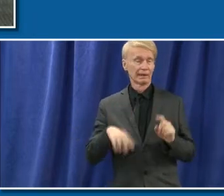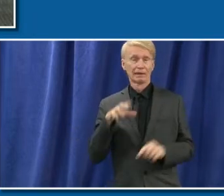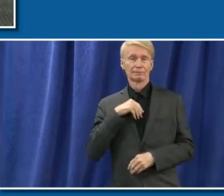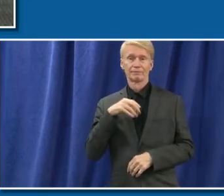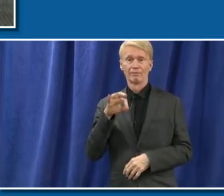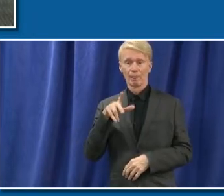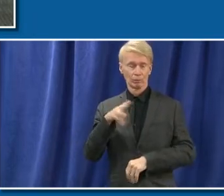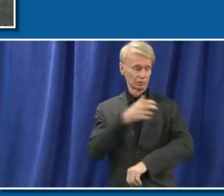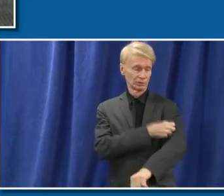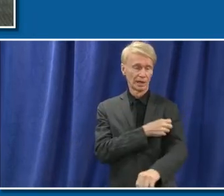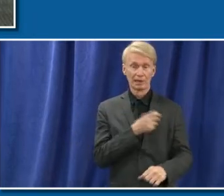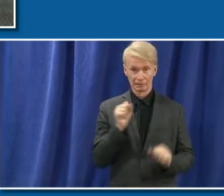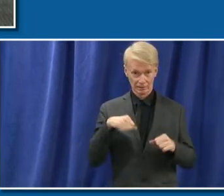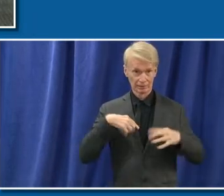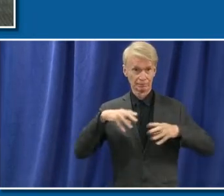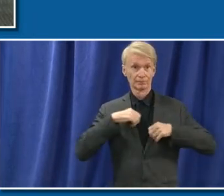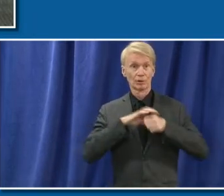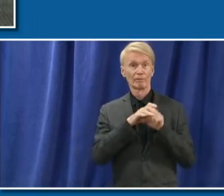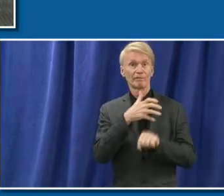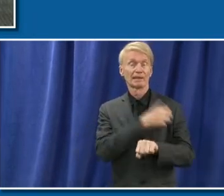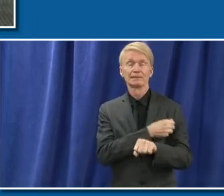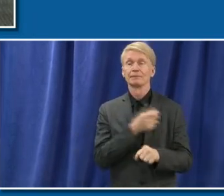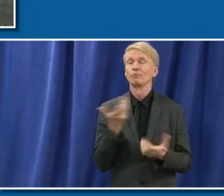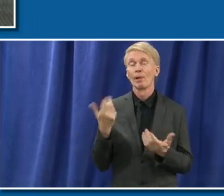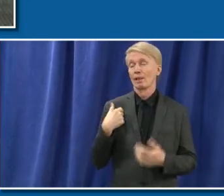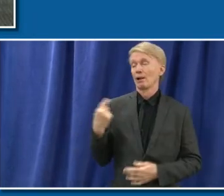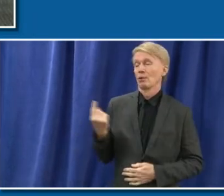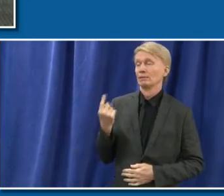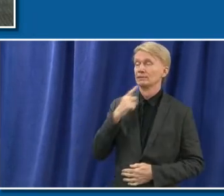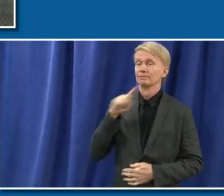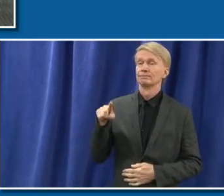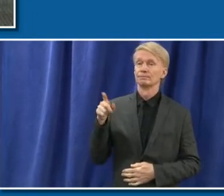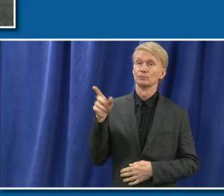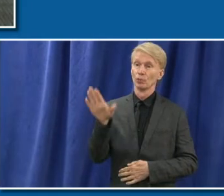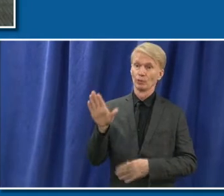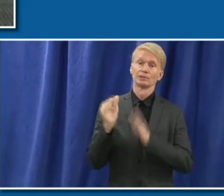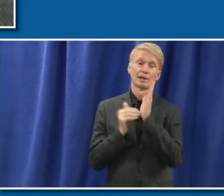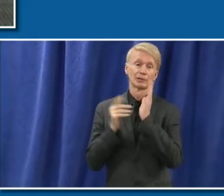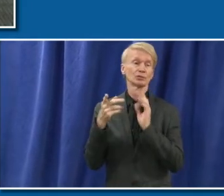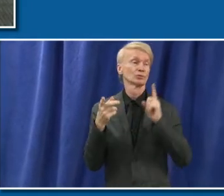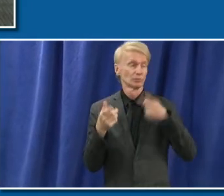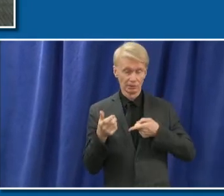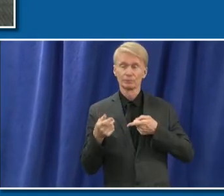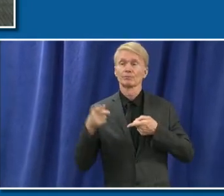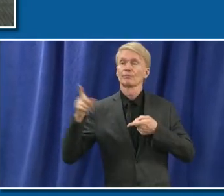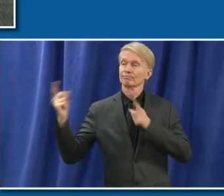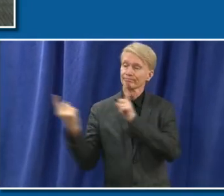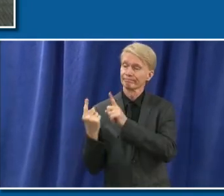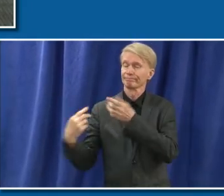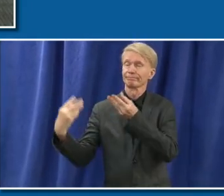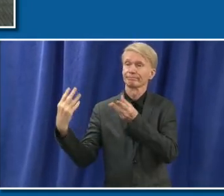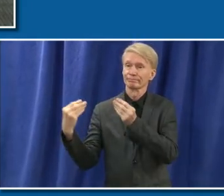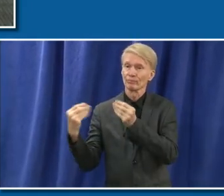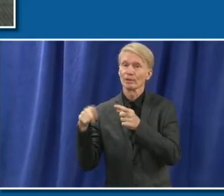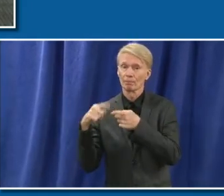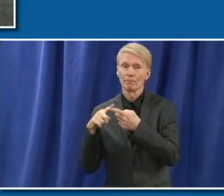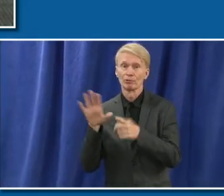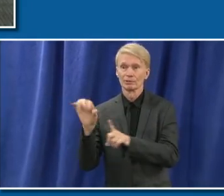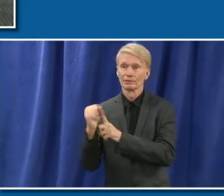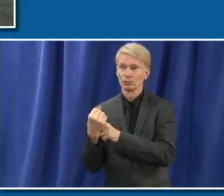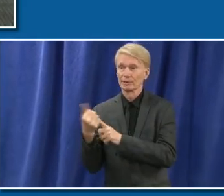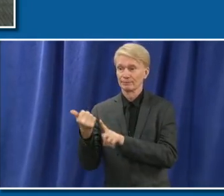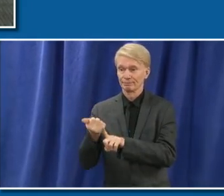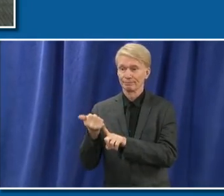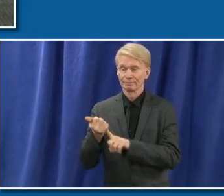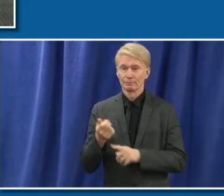So always I refer any individual to their doctor to have a particular conversation about their situation. But at the highest level, what I